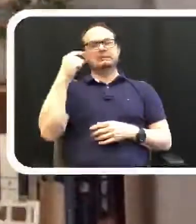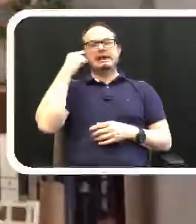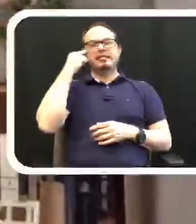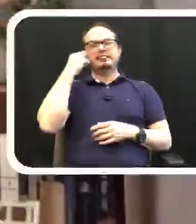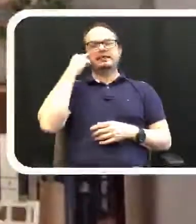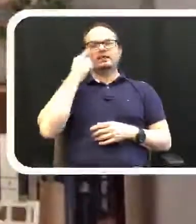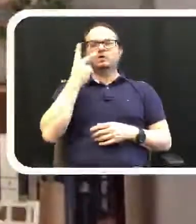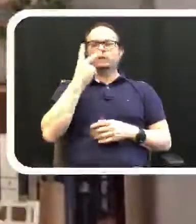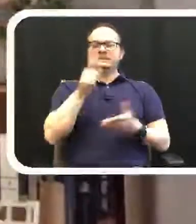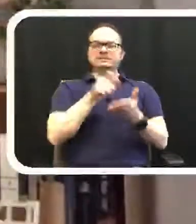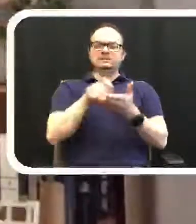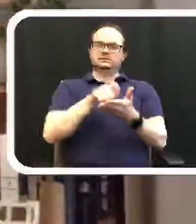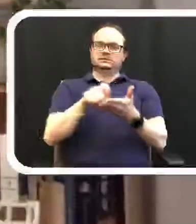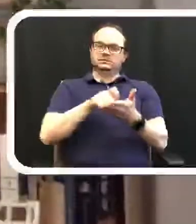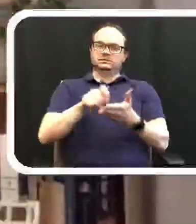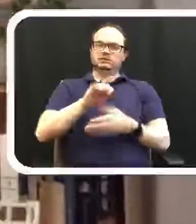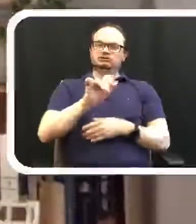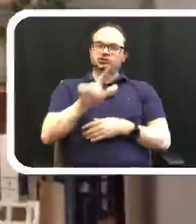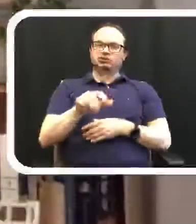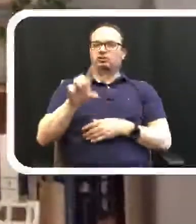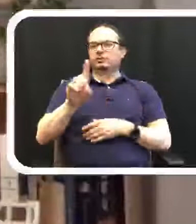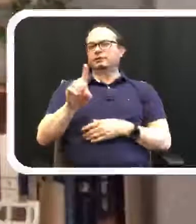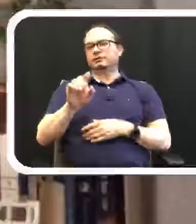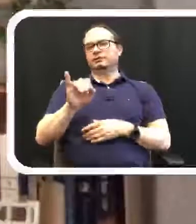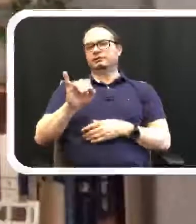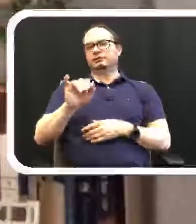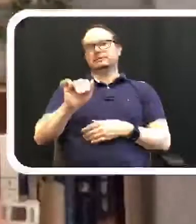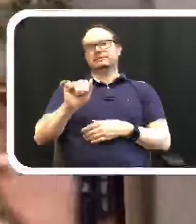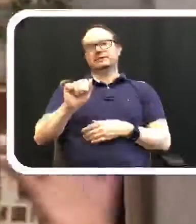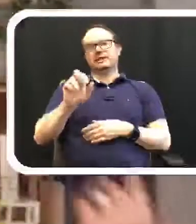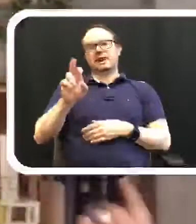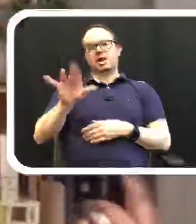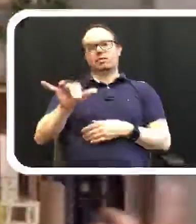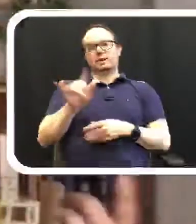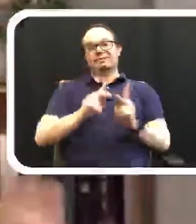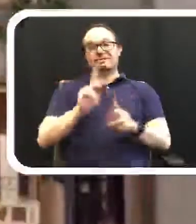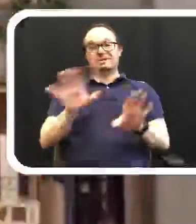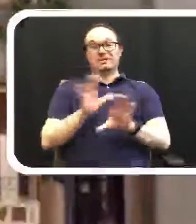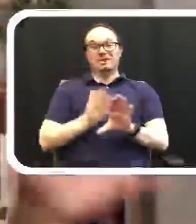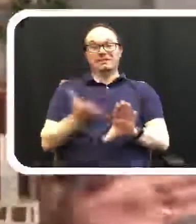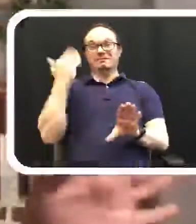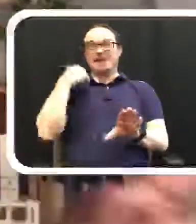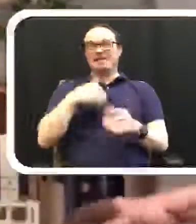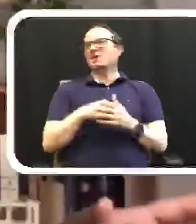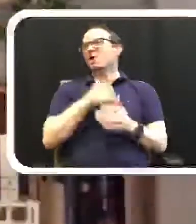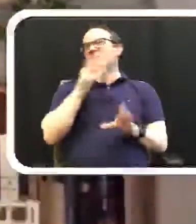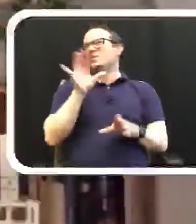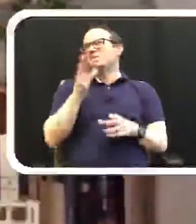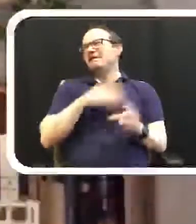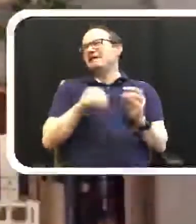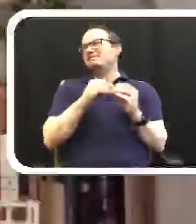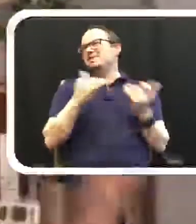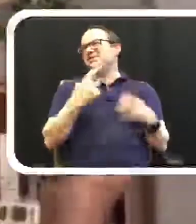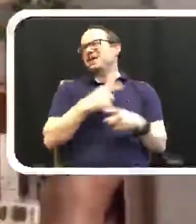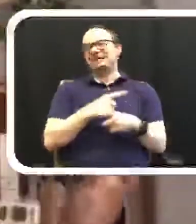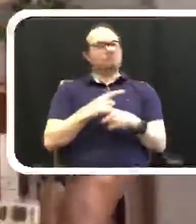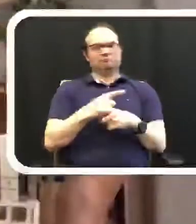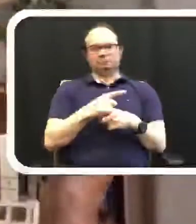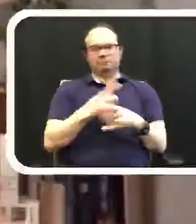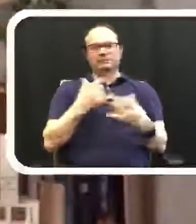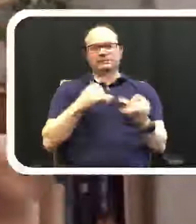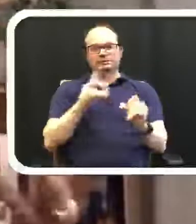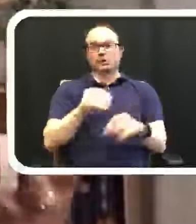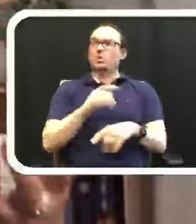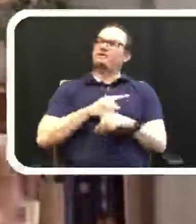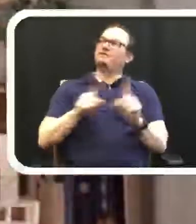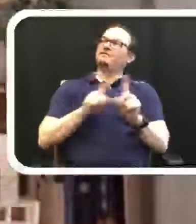we see journals and diaries as something that people have done in the past. That, oh, we don't do that anymore. We have all of these other